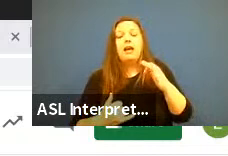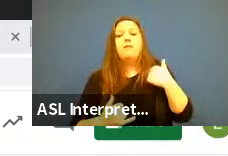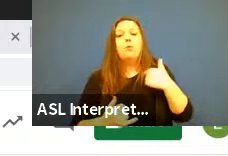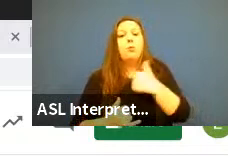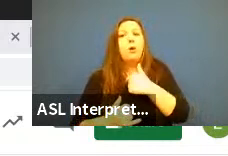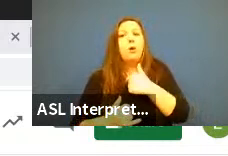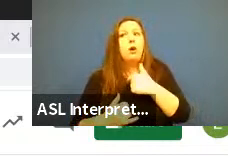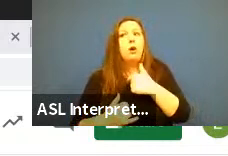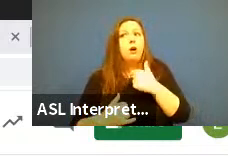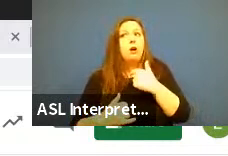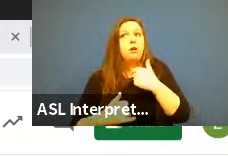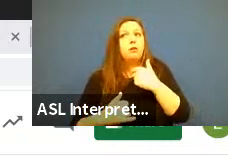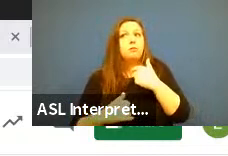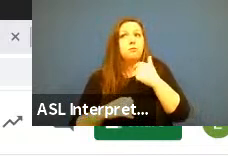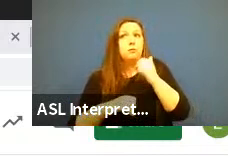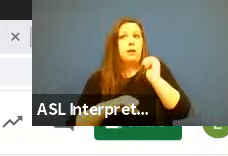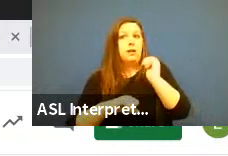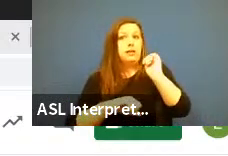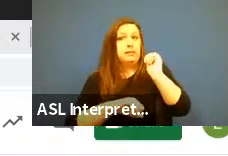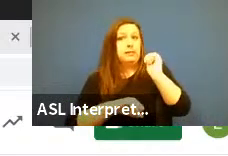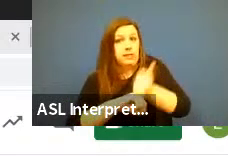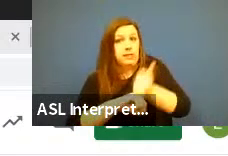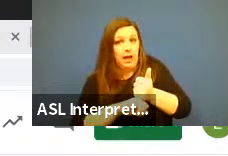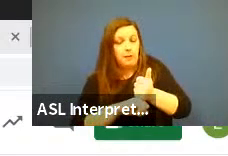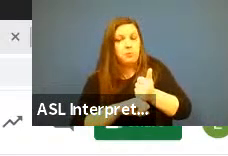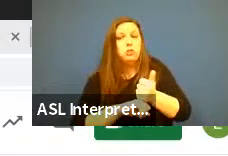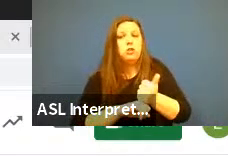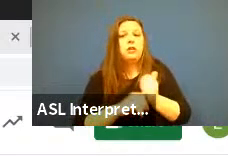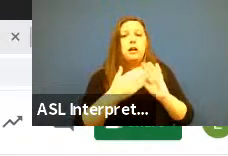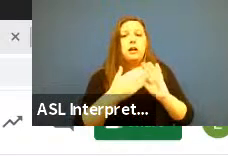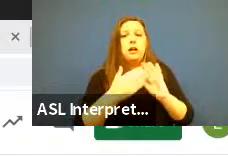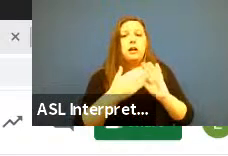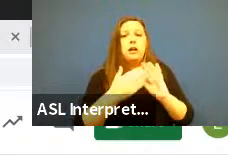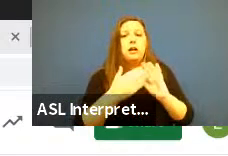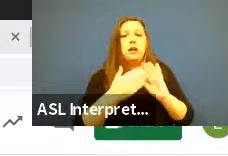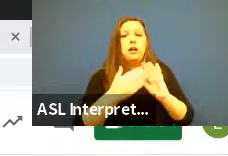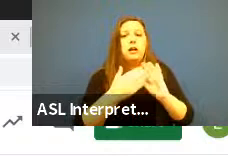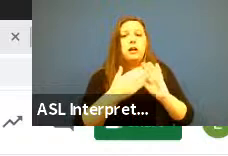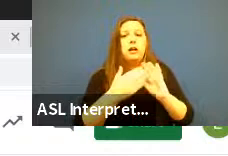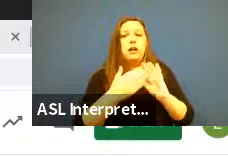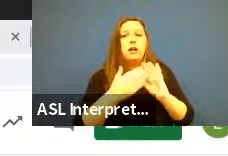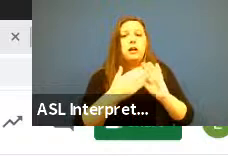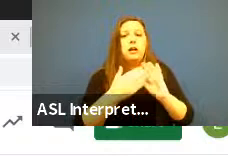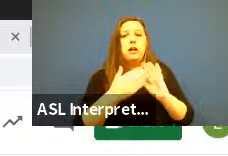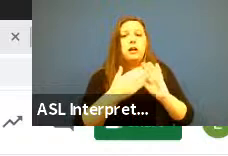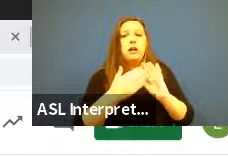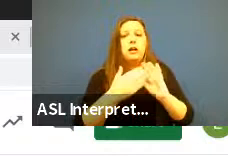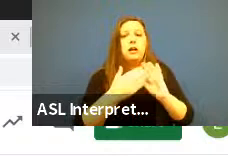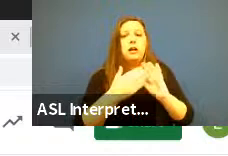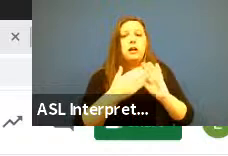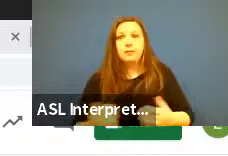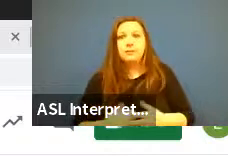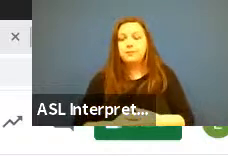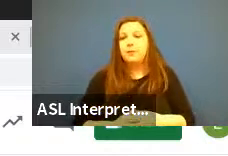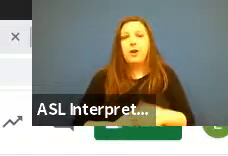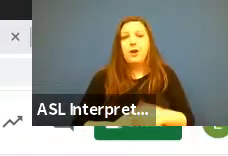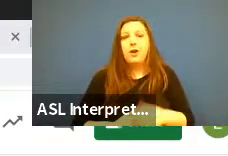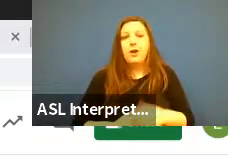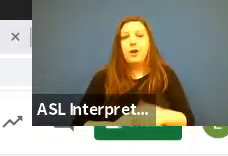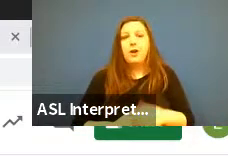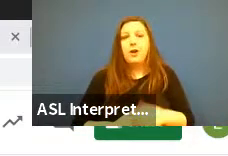community relations committee, well, you can look into it, but I do know this, and perhaps you can check